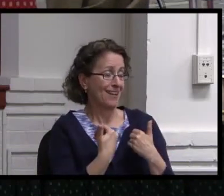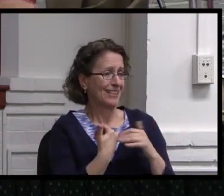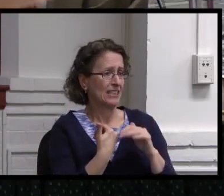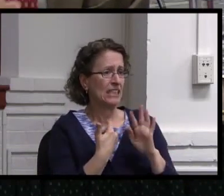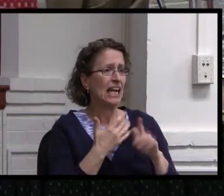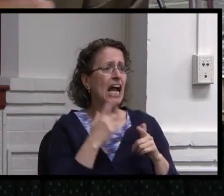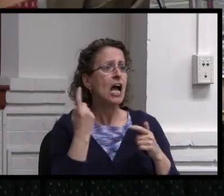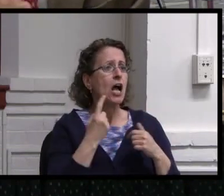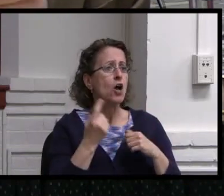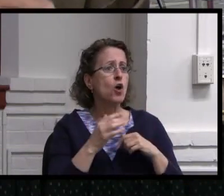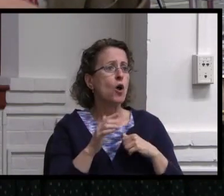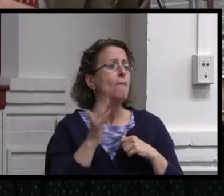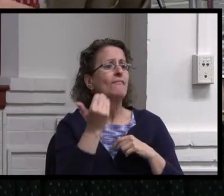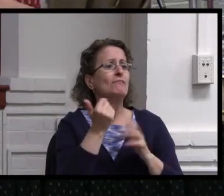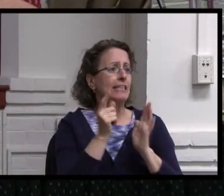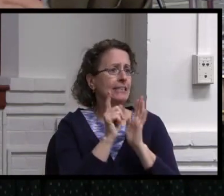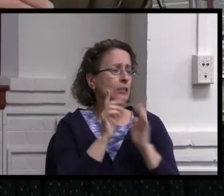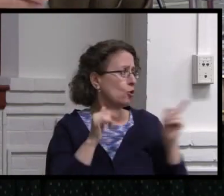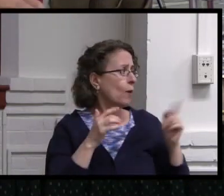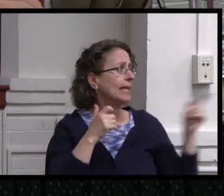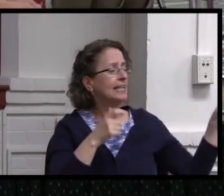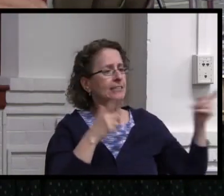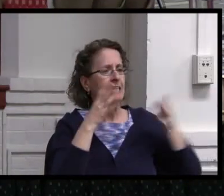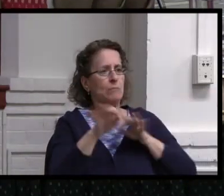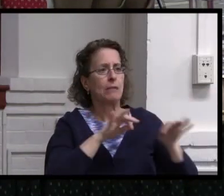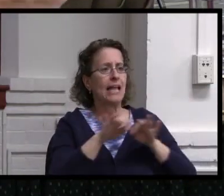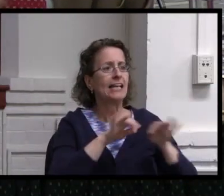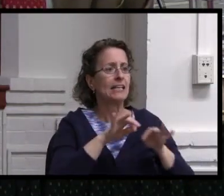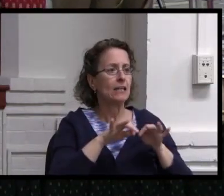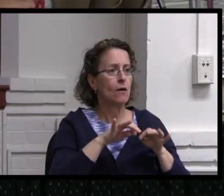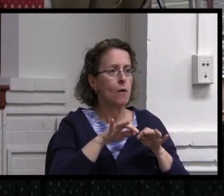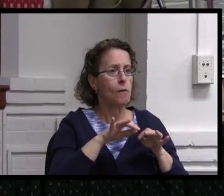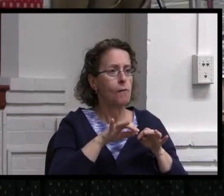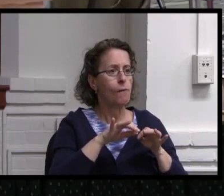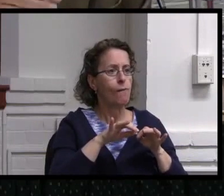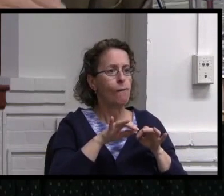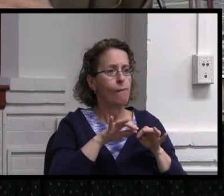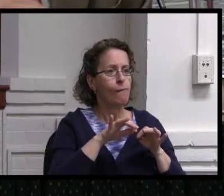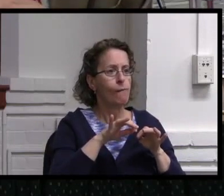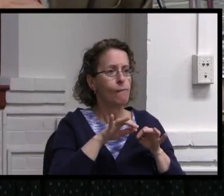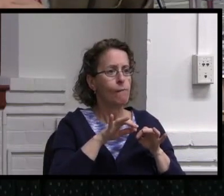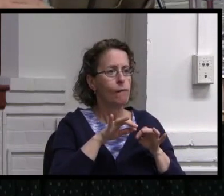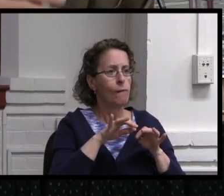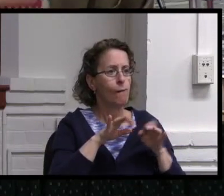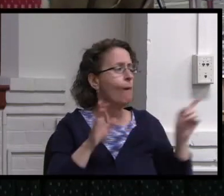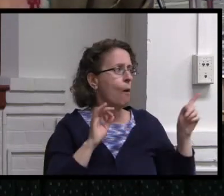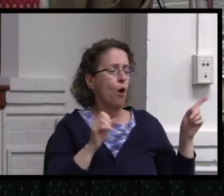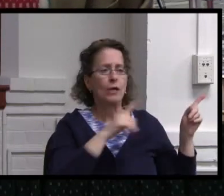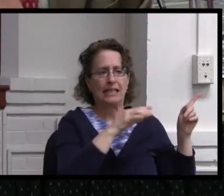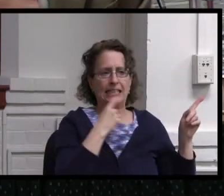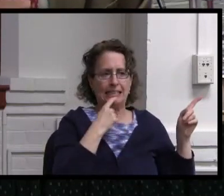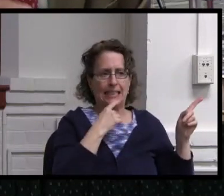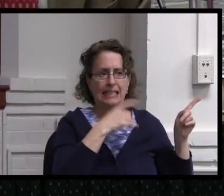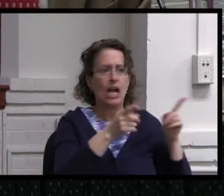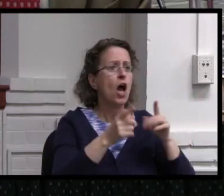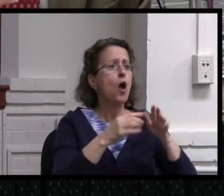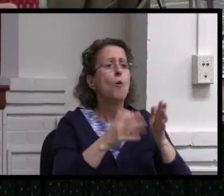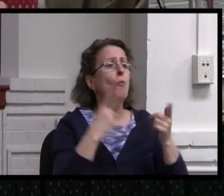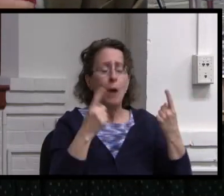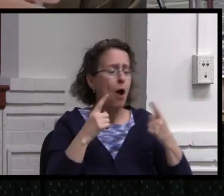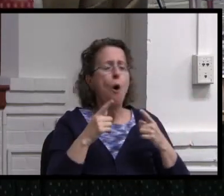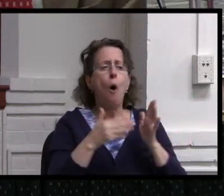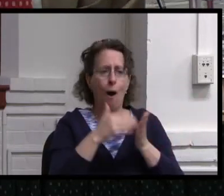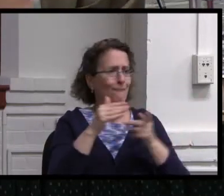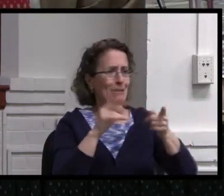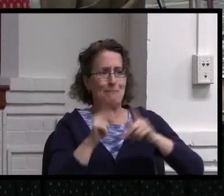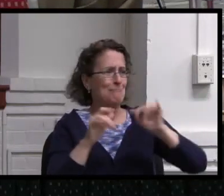unusual circumstance for the household, that they've always paid on time, and that this is, you know, a one-time thing,